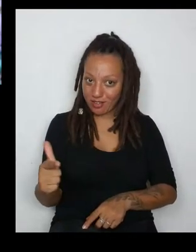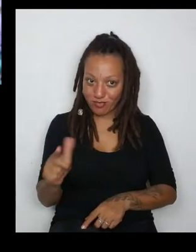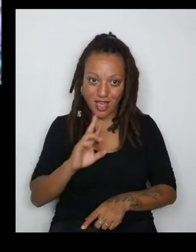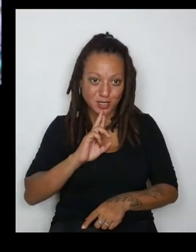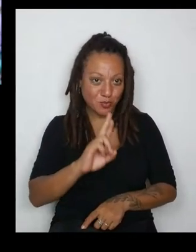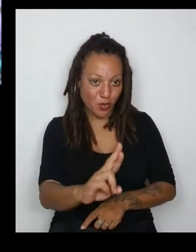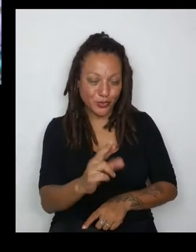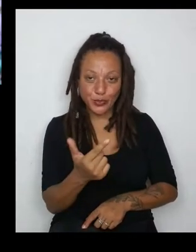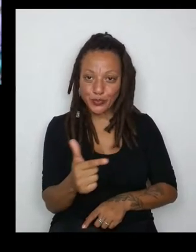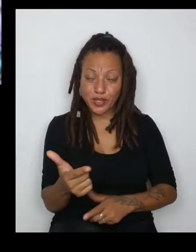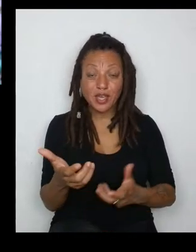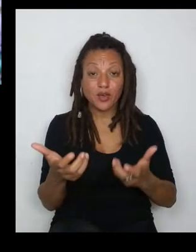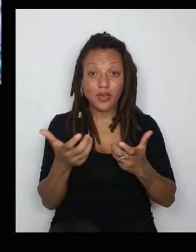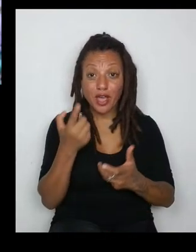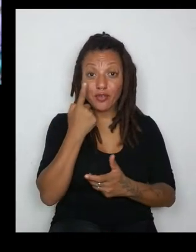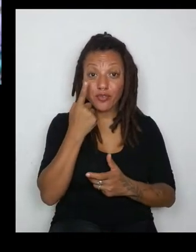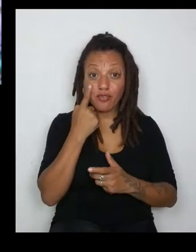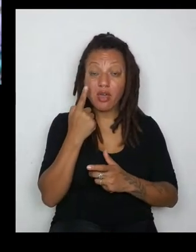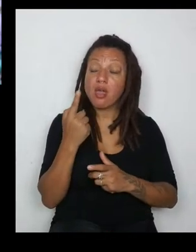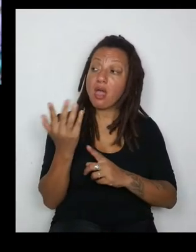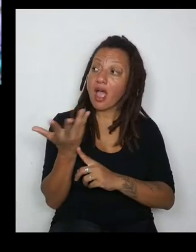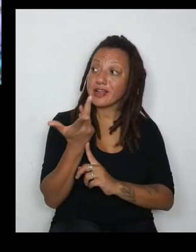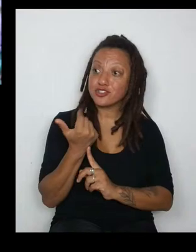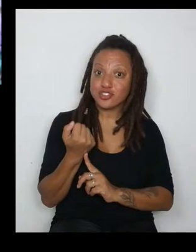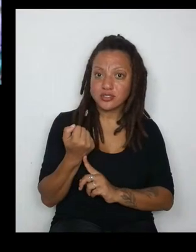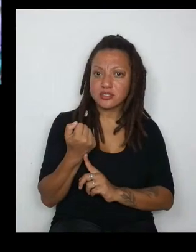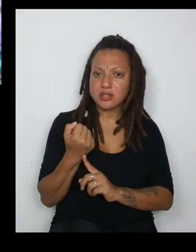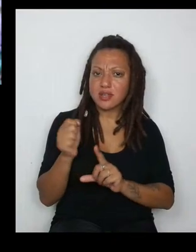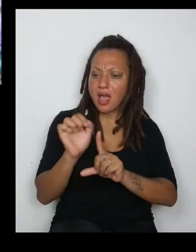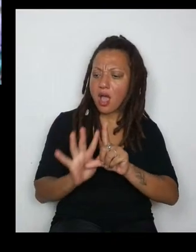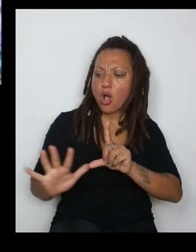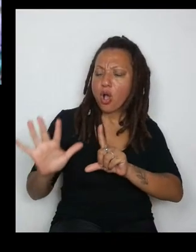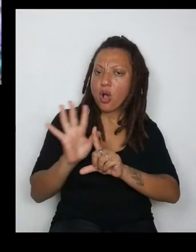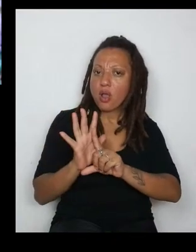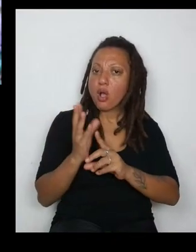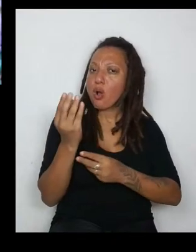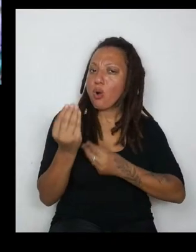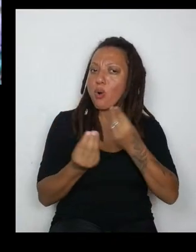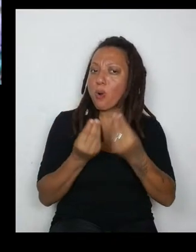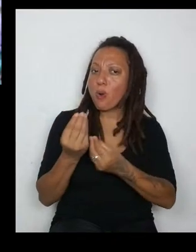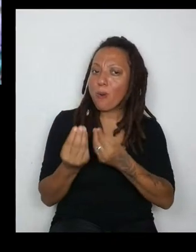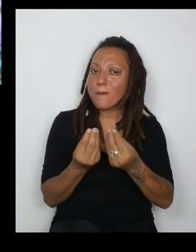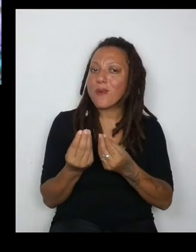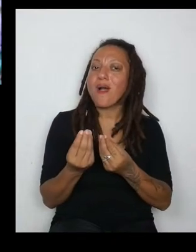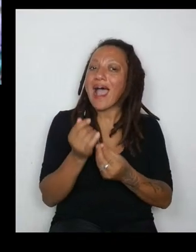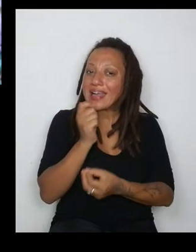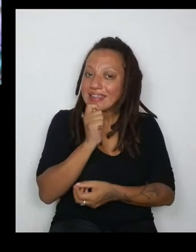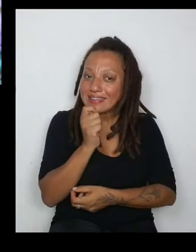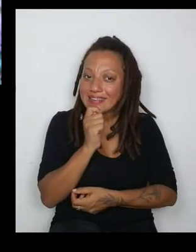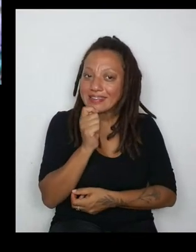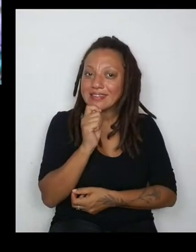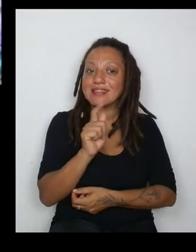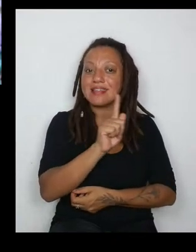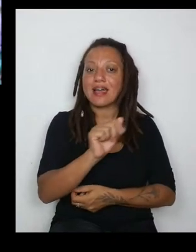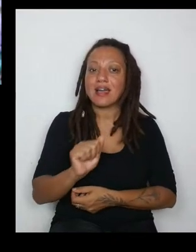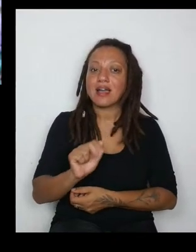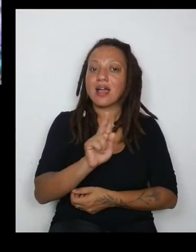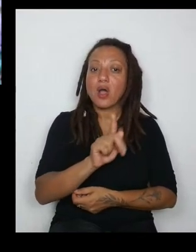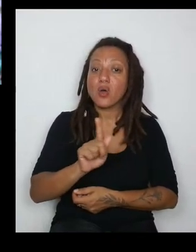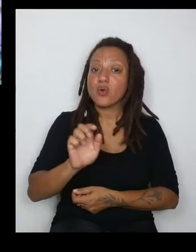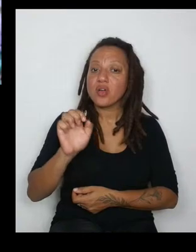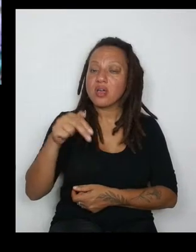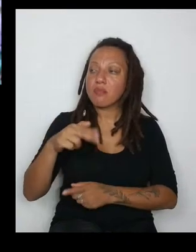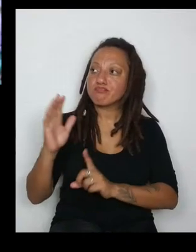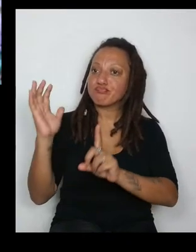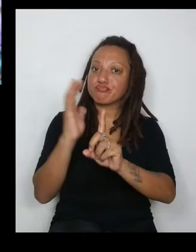you the way in which bergen continues to be this extraordinary resource so look at michael armitage as i say there's a picture there's